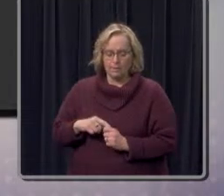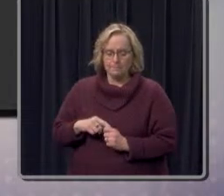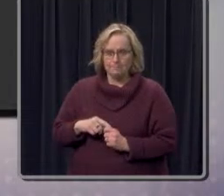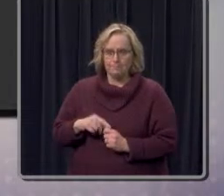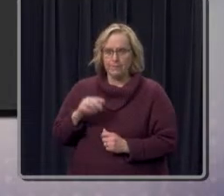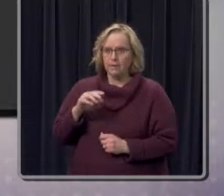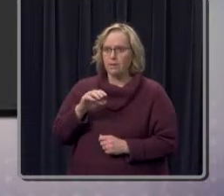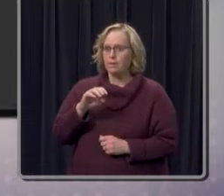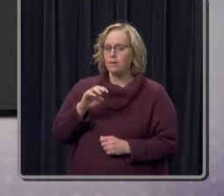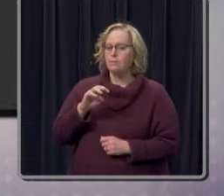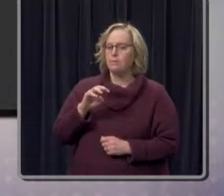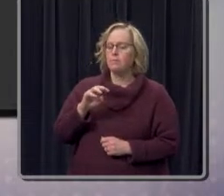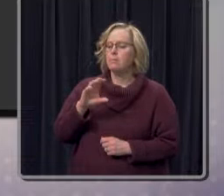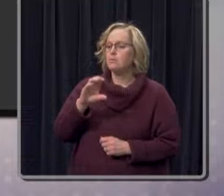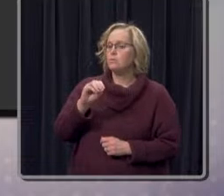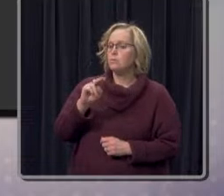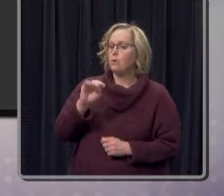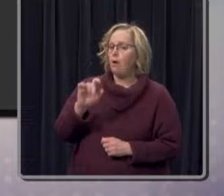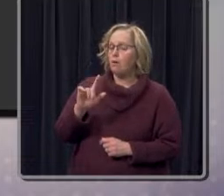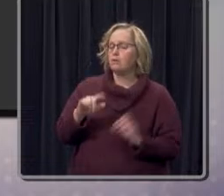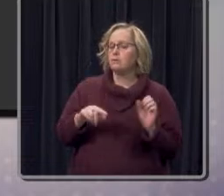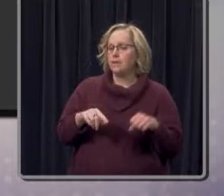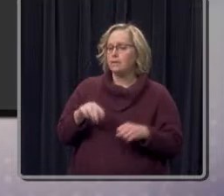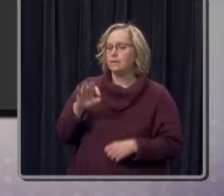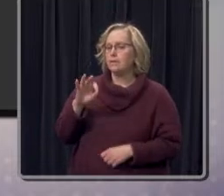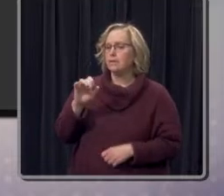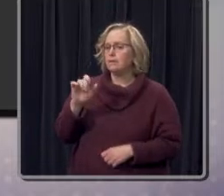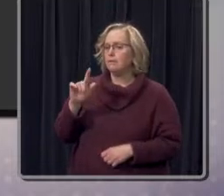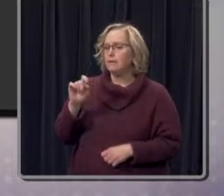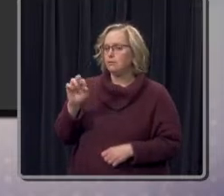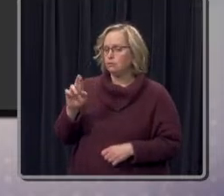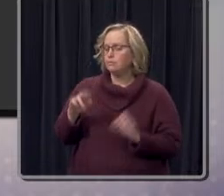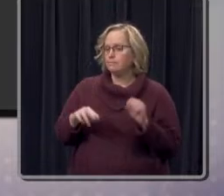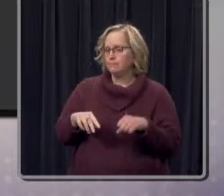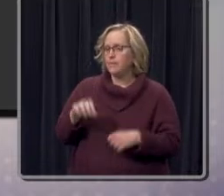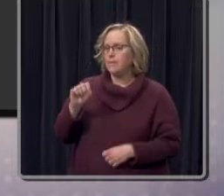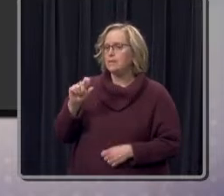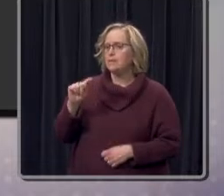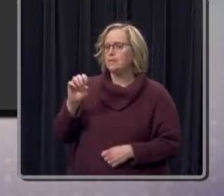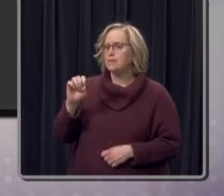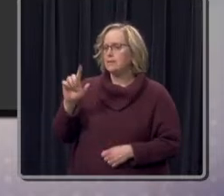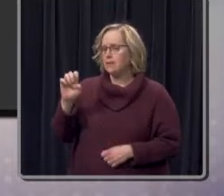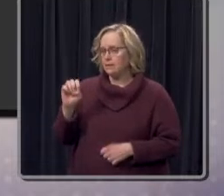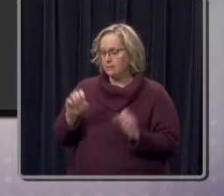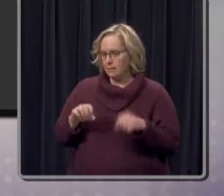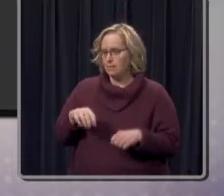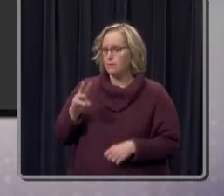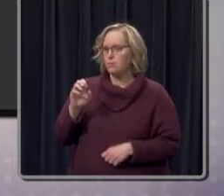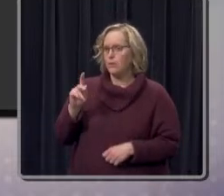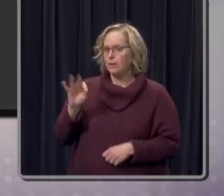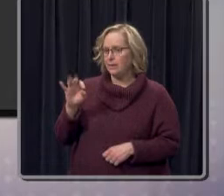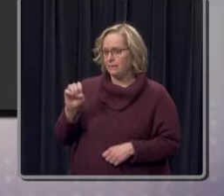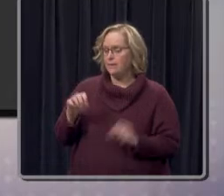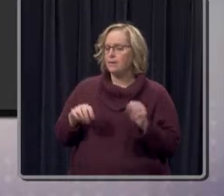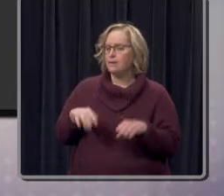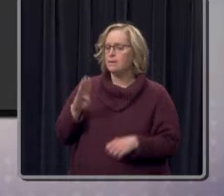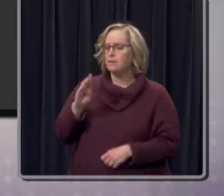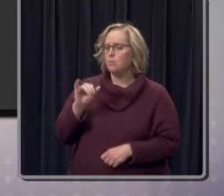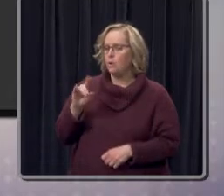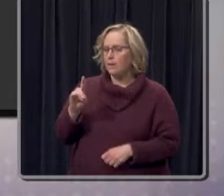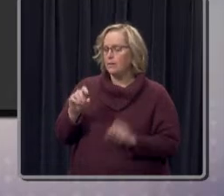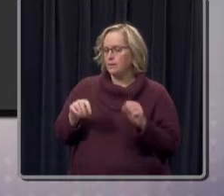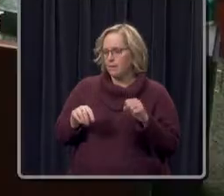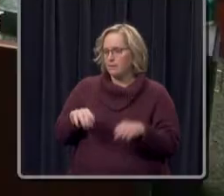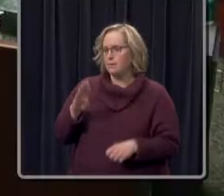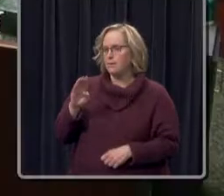Mr. Connell, Yes. Mrs. Felter, Yes. Mrs. Steele, Yes. Mr. Wycliffe, Yes. Mr. Boyd, Yes.